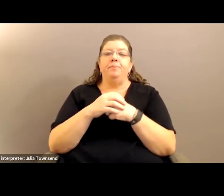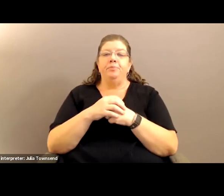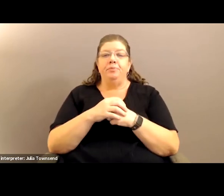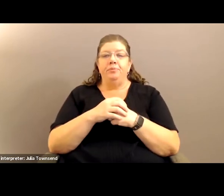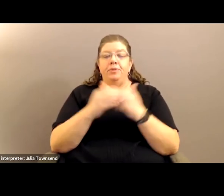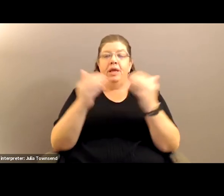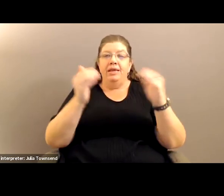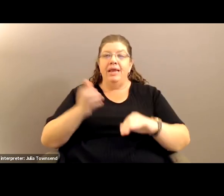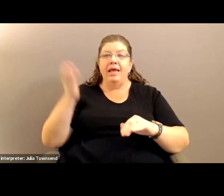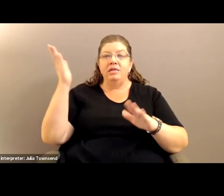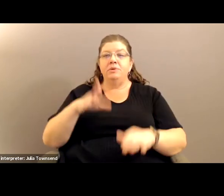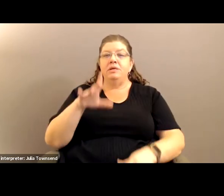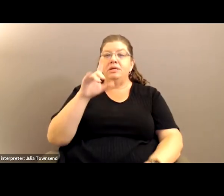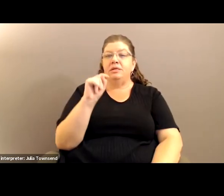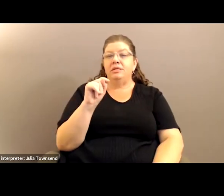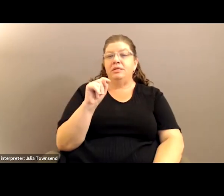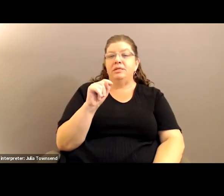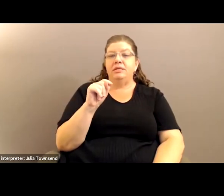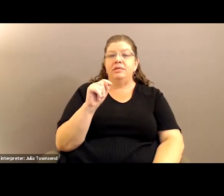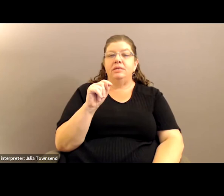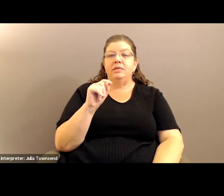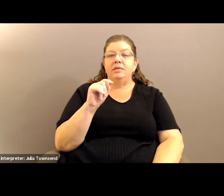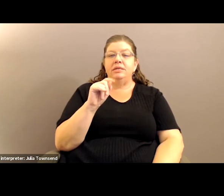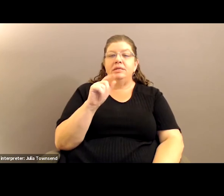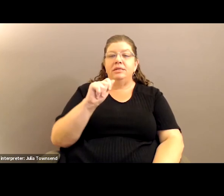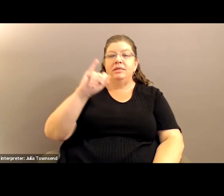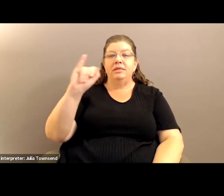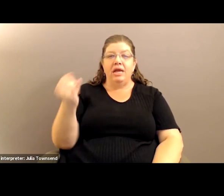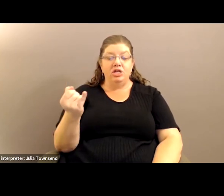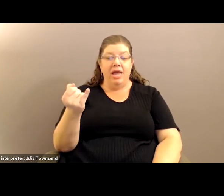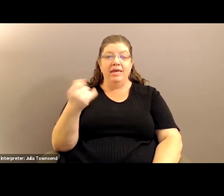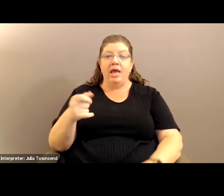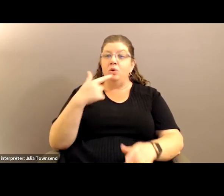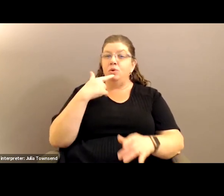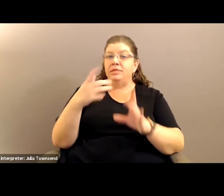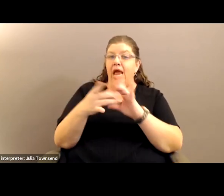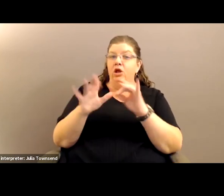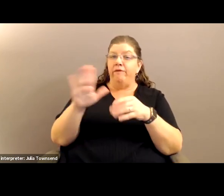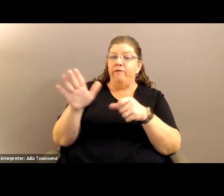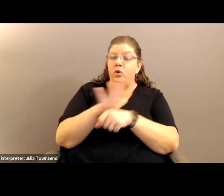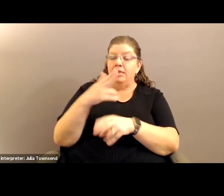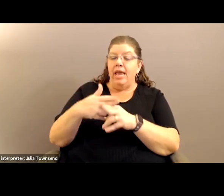next speaker is tai jai you can state your full name please